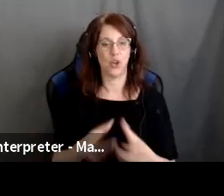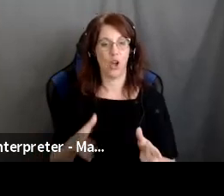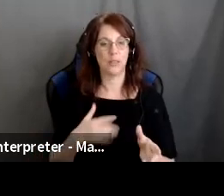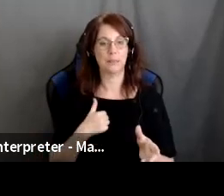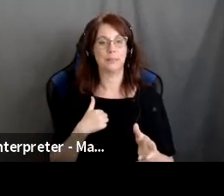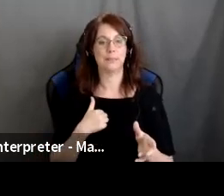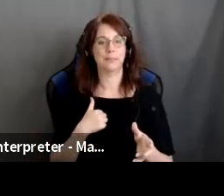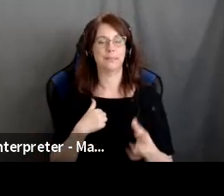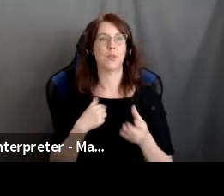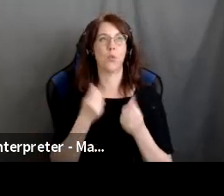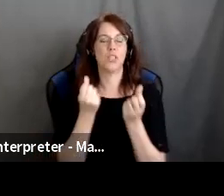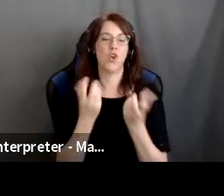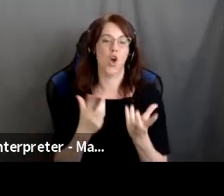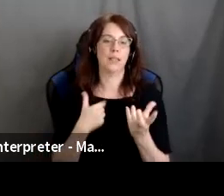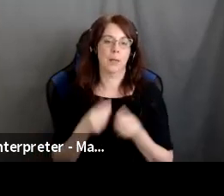housing.